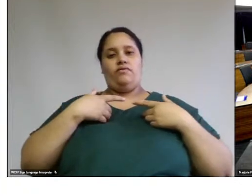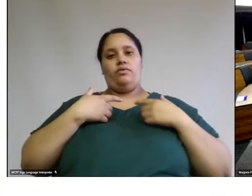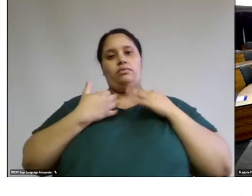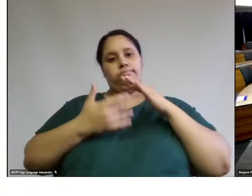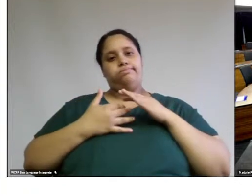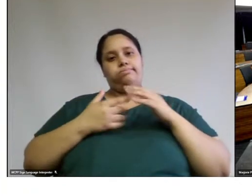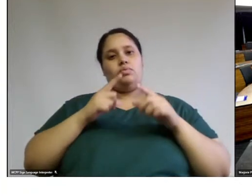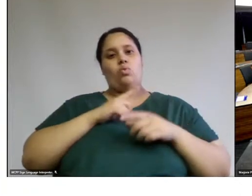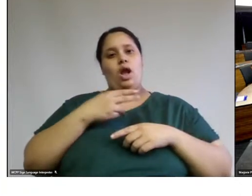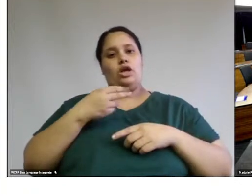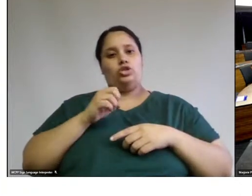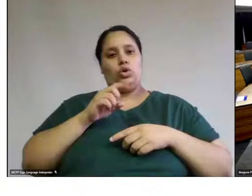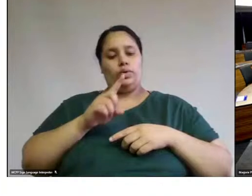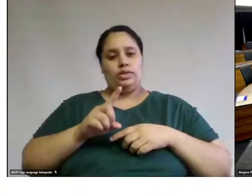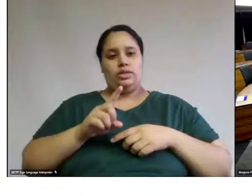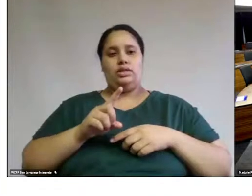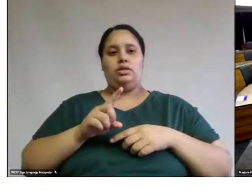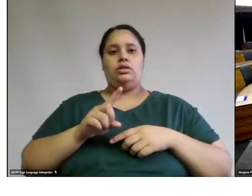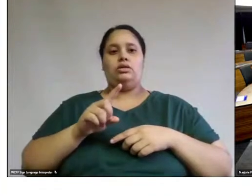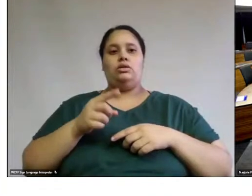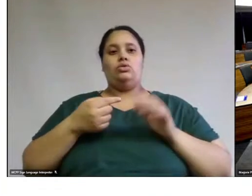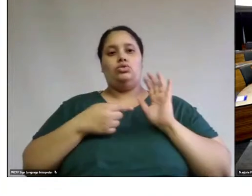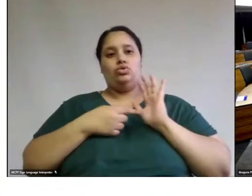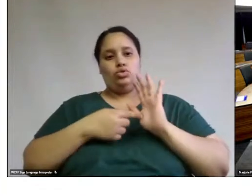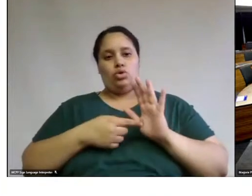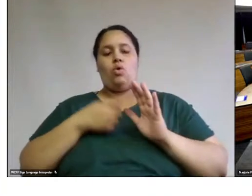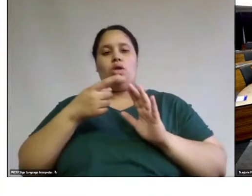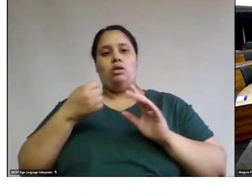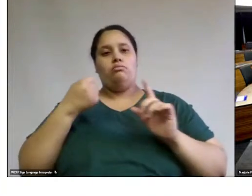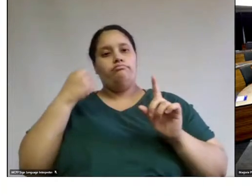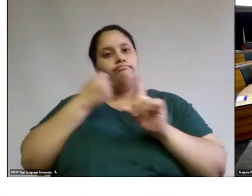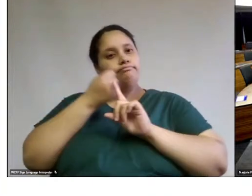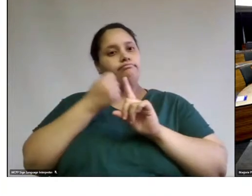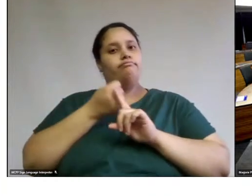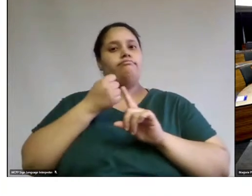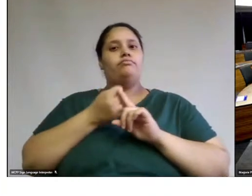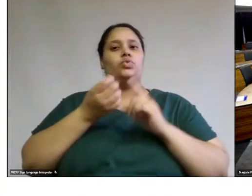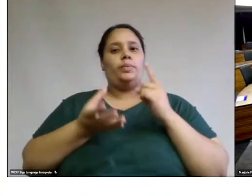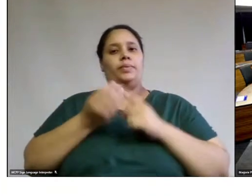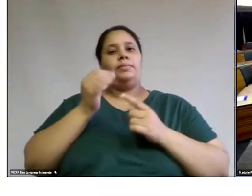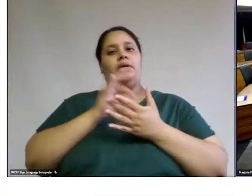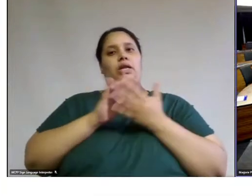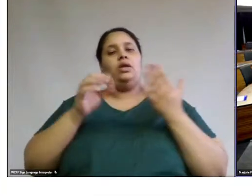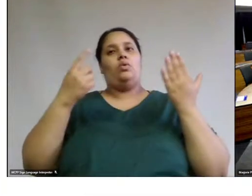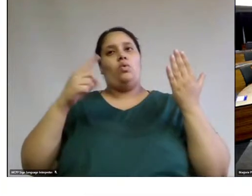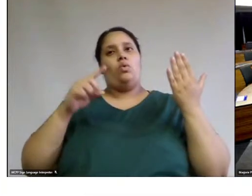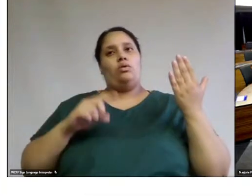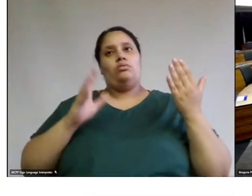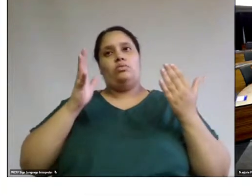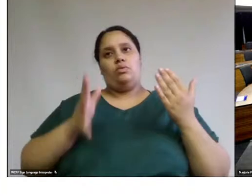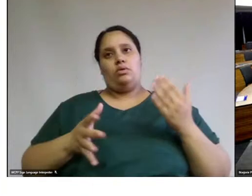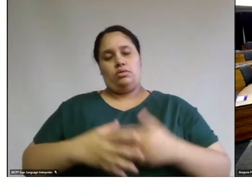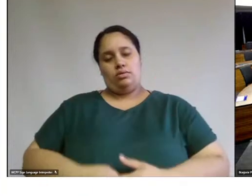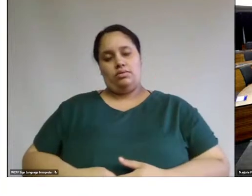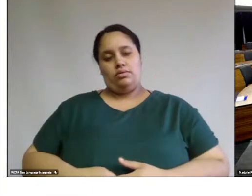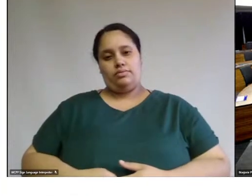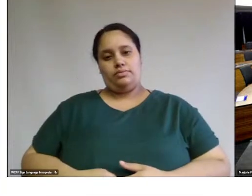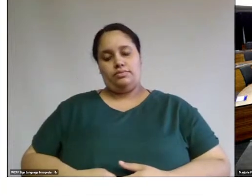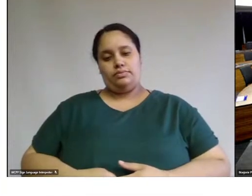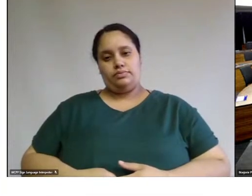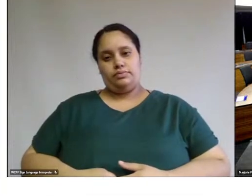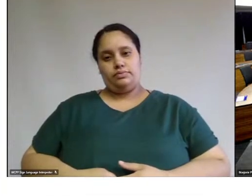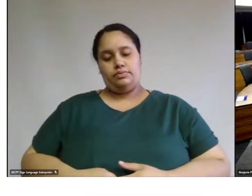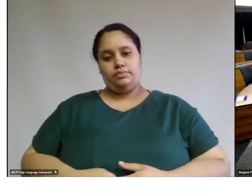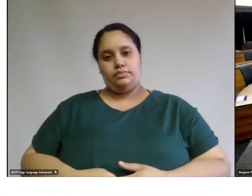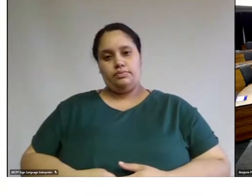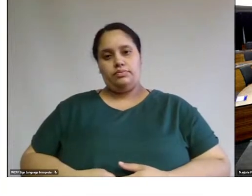the HOD to indicate that he will strive towards clean audit, because that's basically what